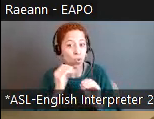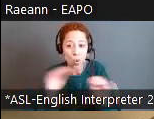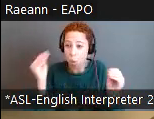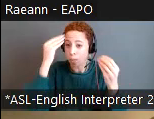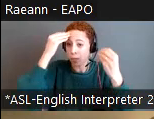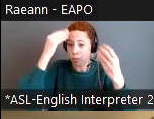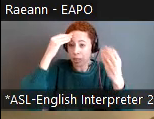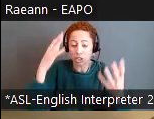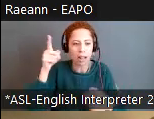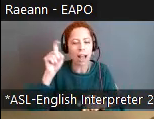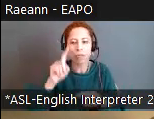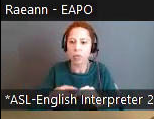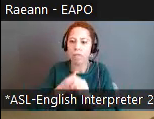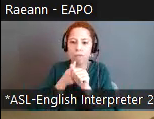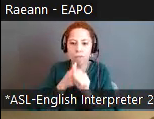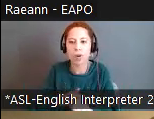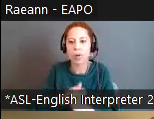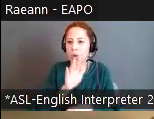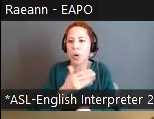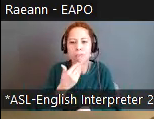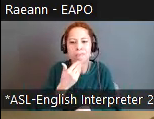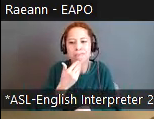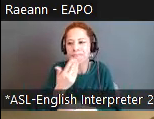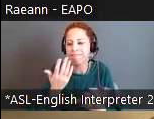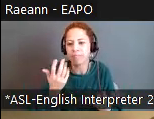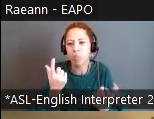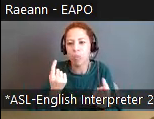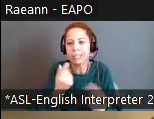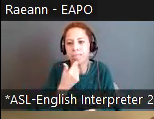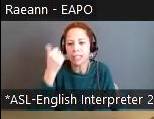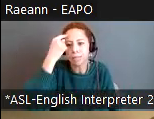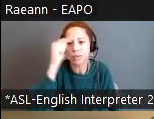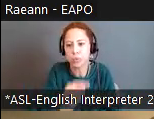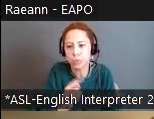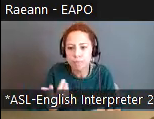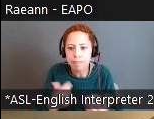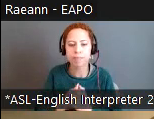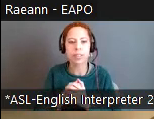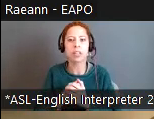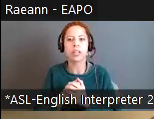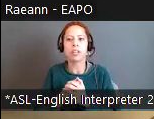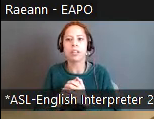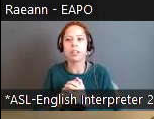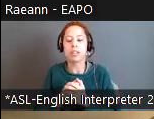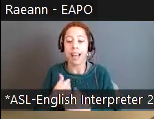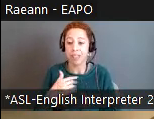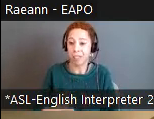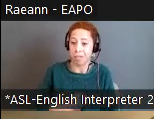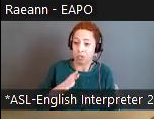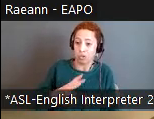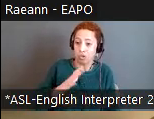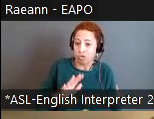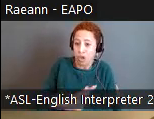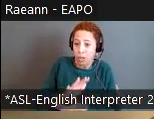have to just act in your best interests. So as far as I'm aware, there is no official document you can sign